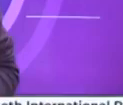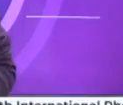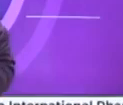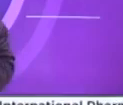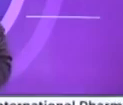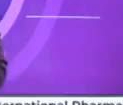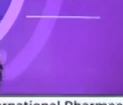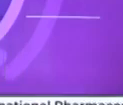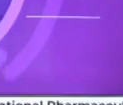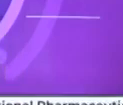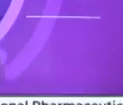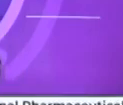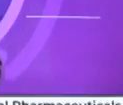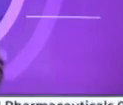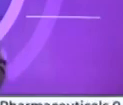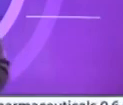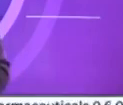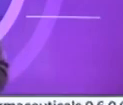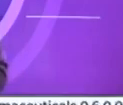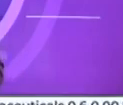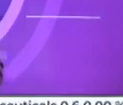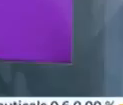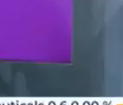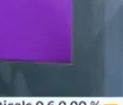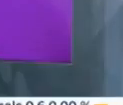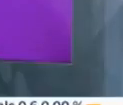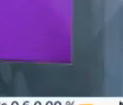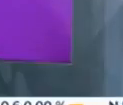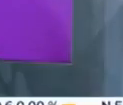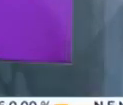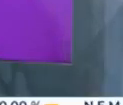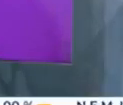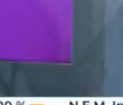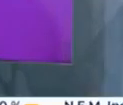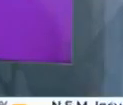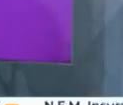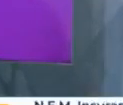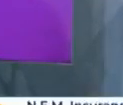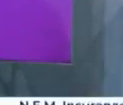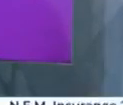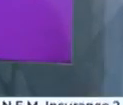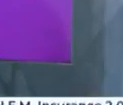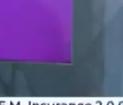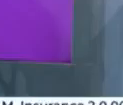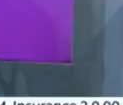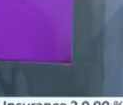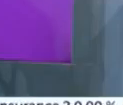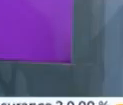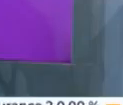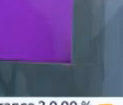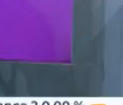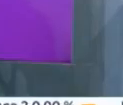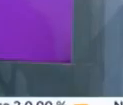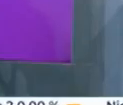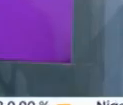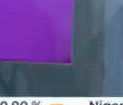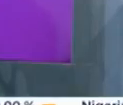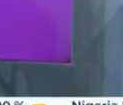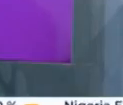highlight, tell us about your school. We're a Montessori house. We specialize in early childhood